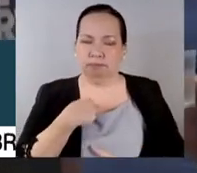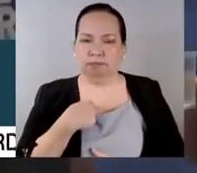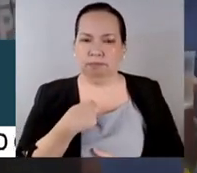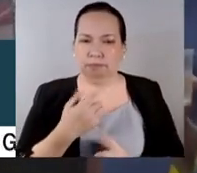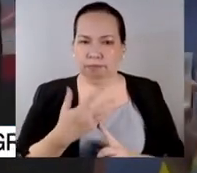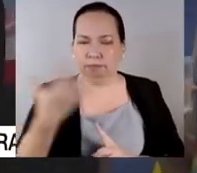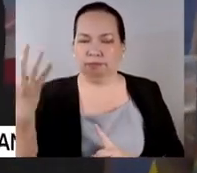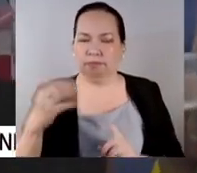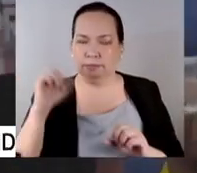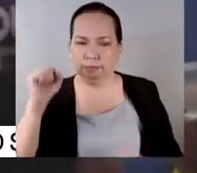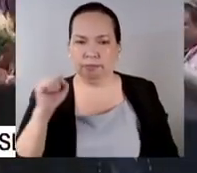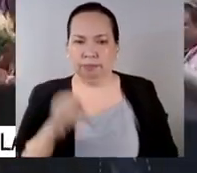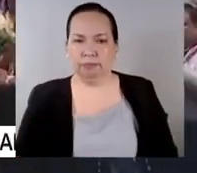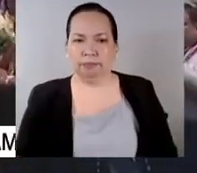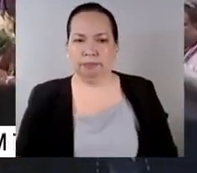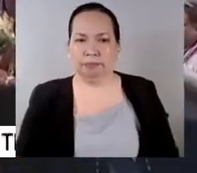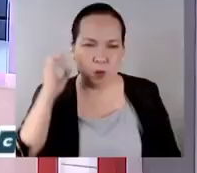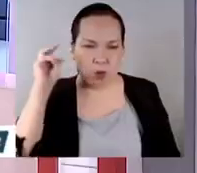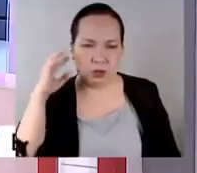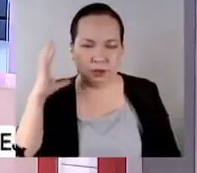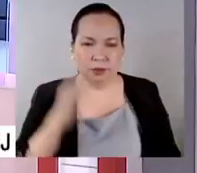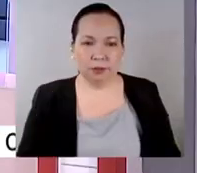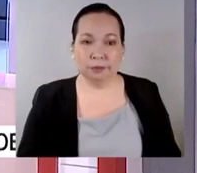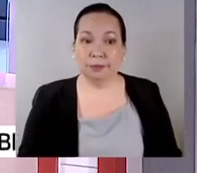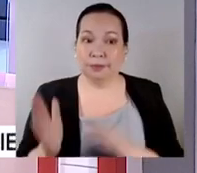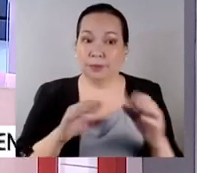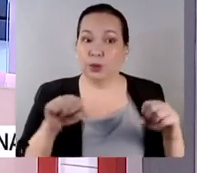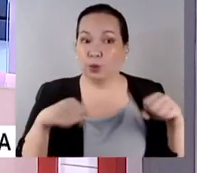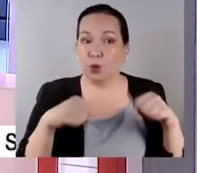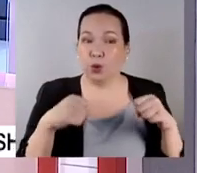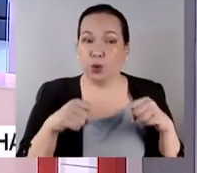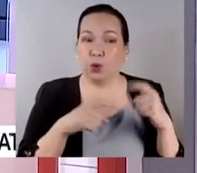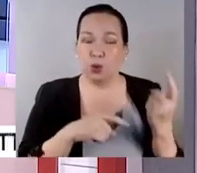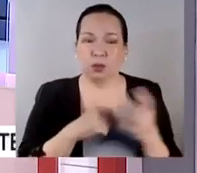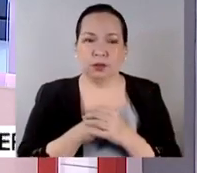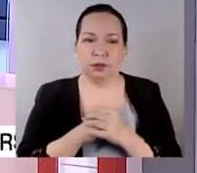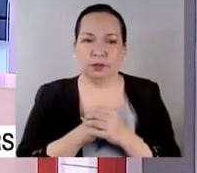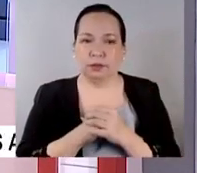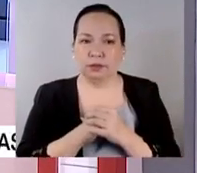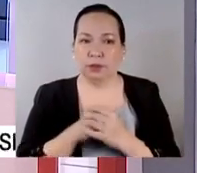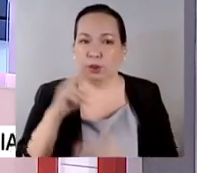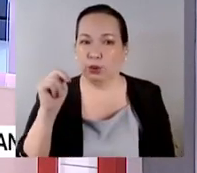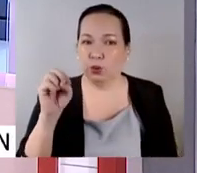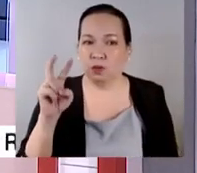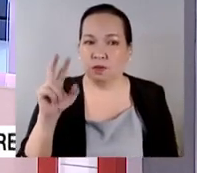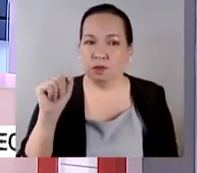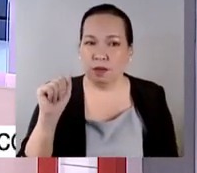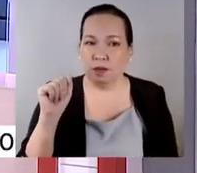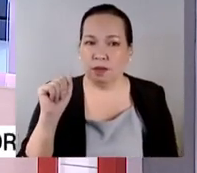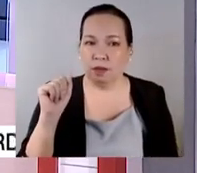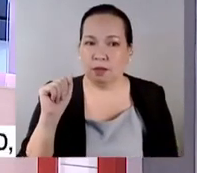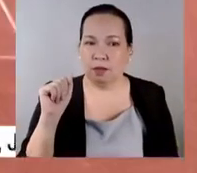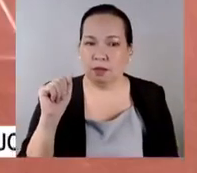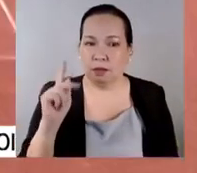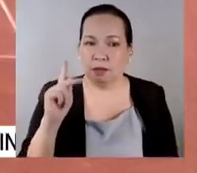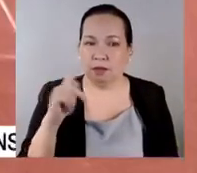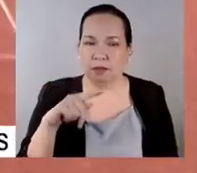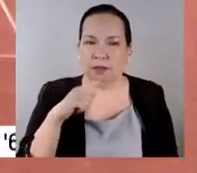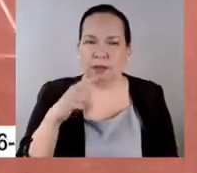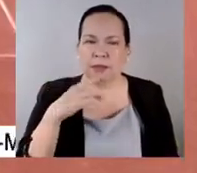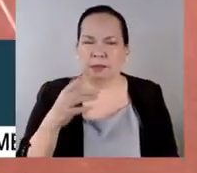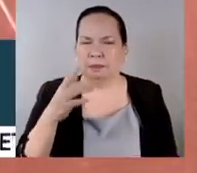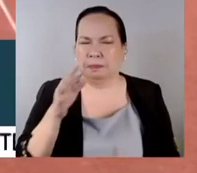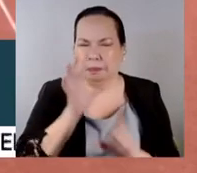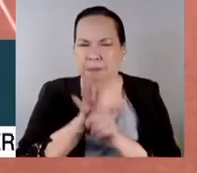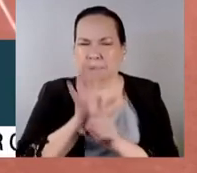News, Washington. Novak Djokovic establishes himself as perhaps the greatest men's tennis player